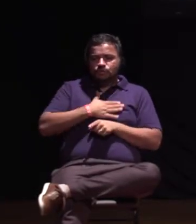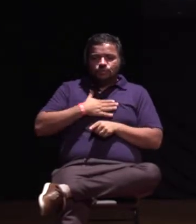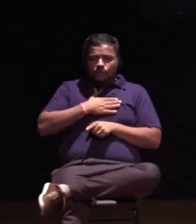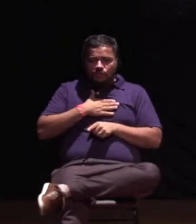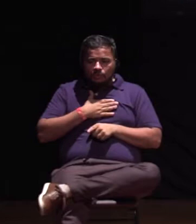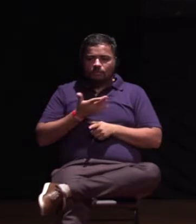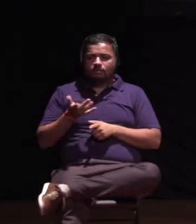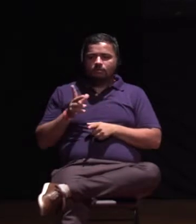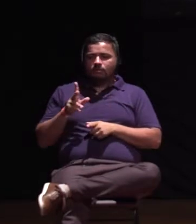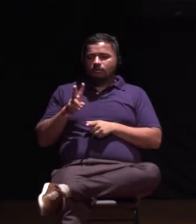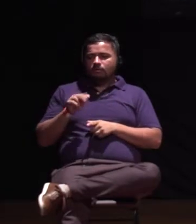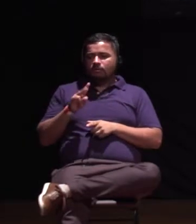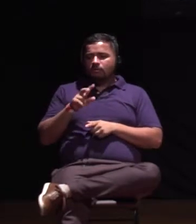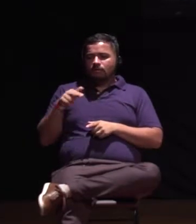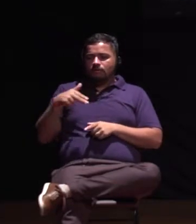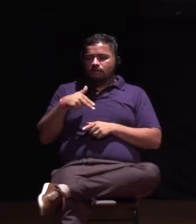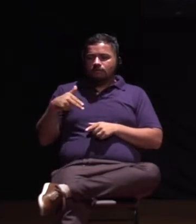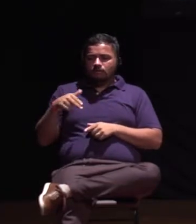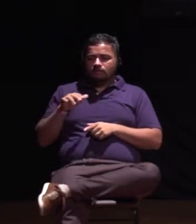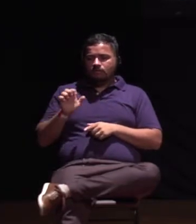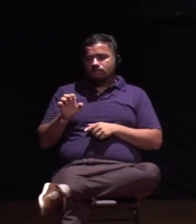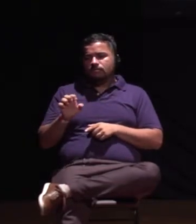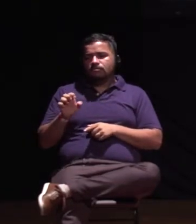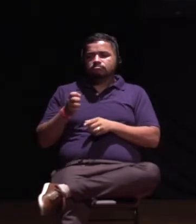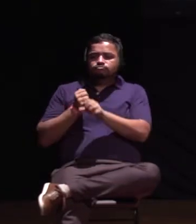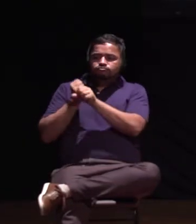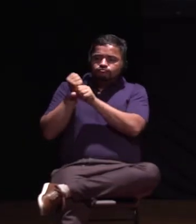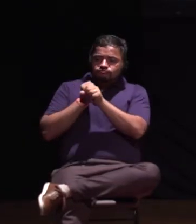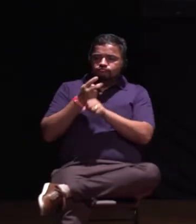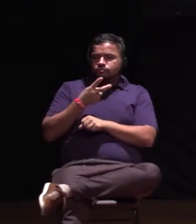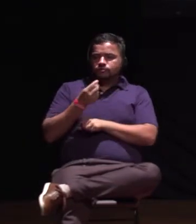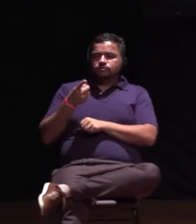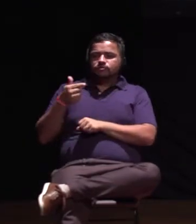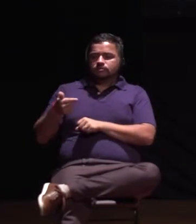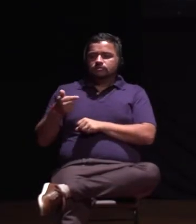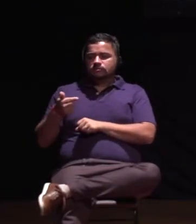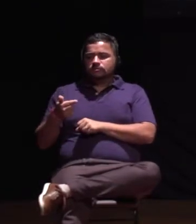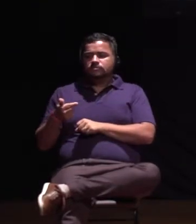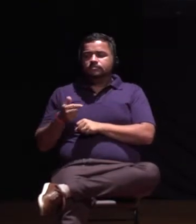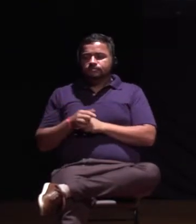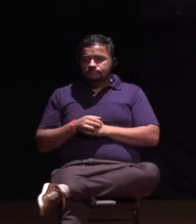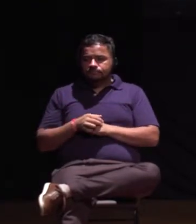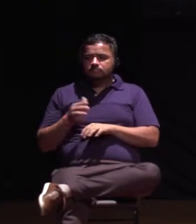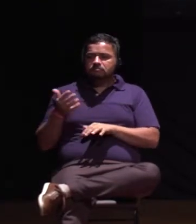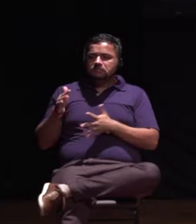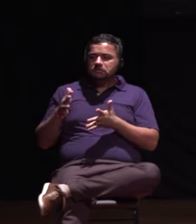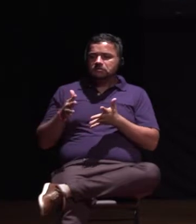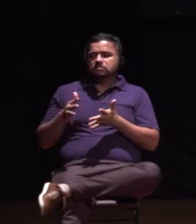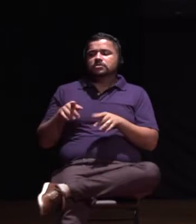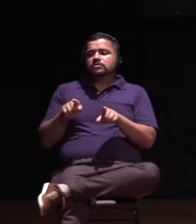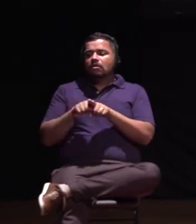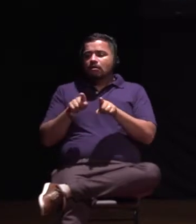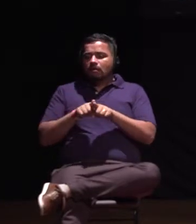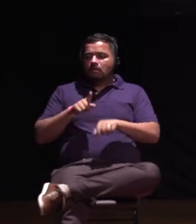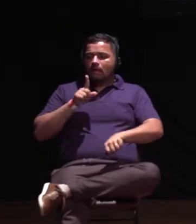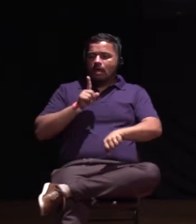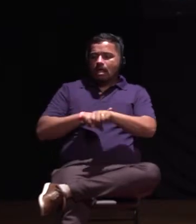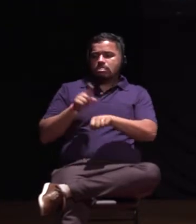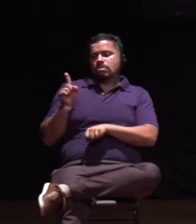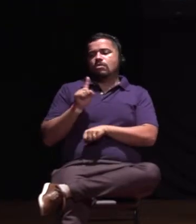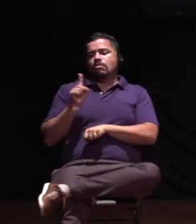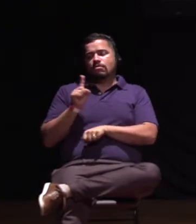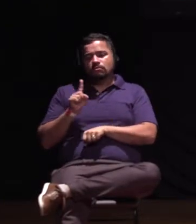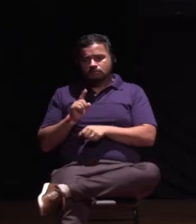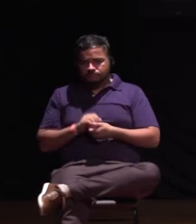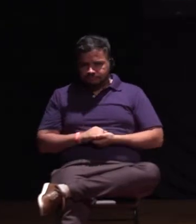of the improvisational or the chance-based, etc. I showed one image of the Laban system of notation that has